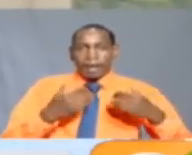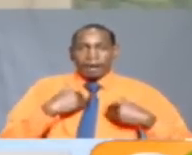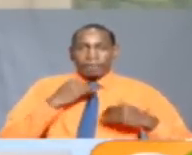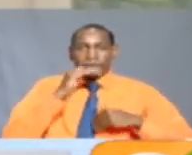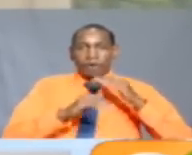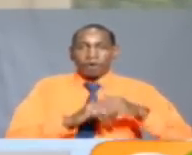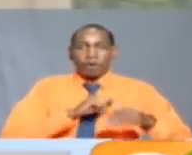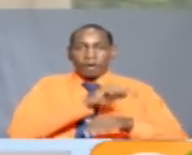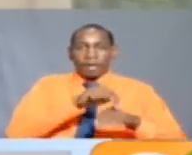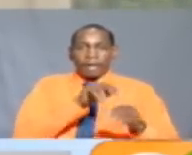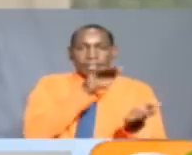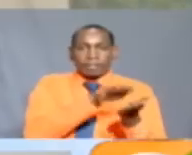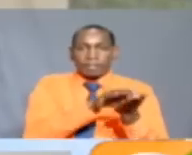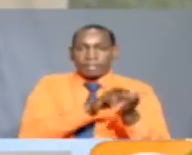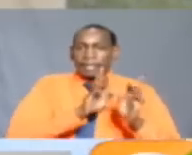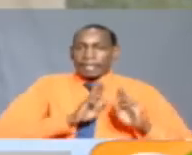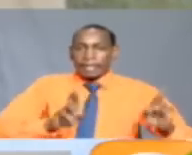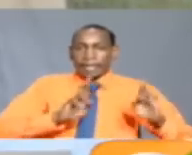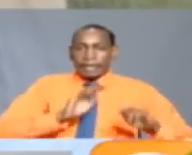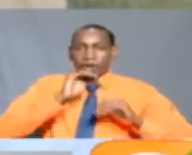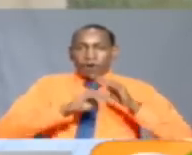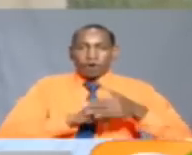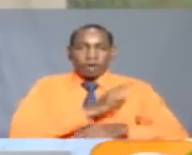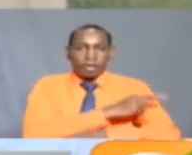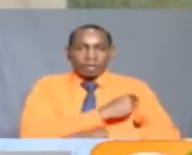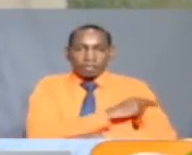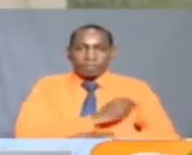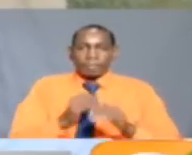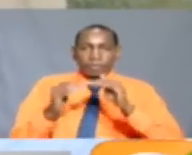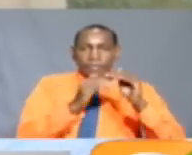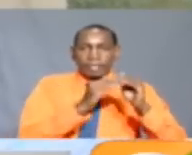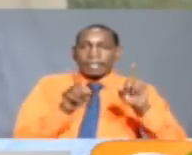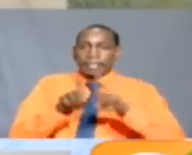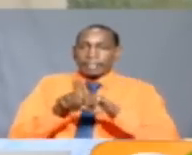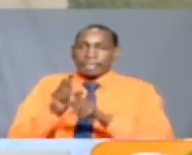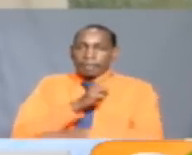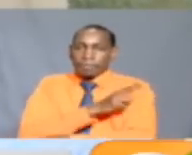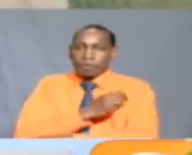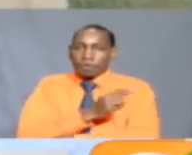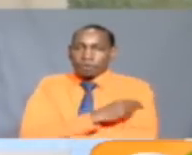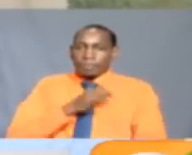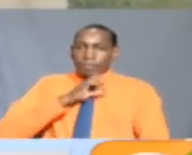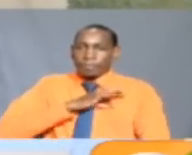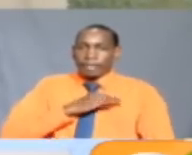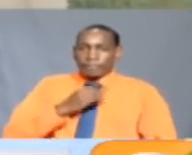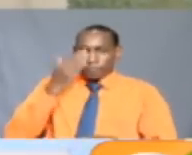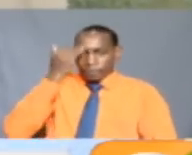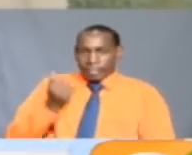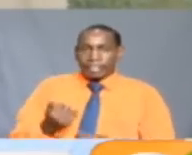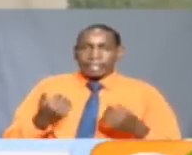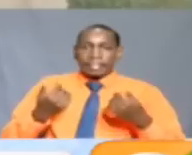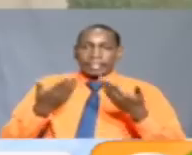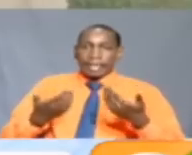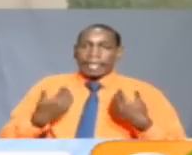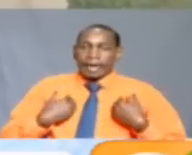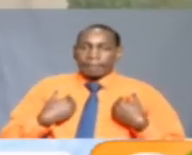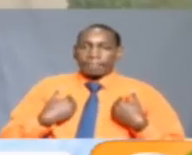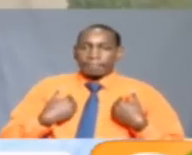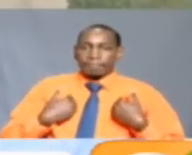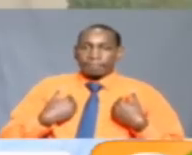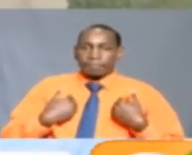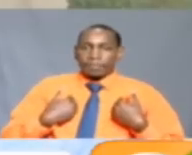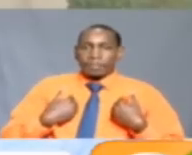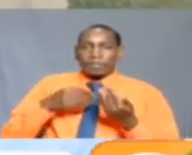national stock available to every facility equally. But also the hospitals benefit because now they never run out of stock of anything. So anytime